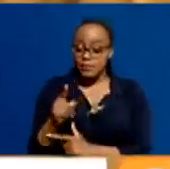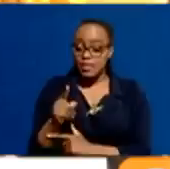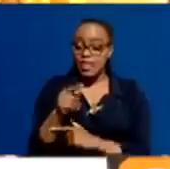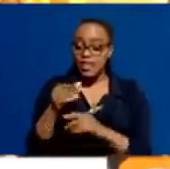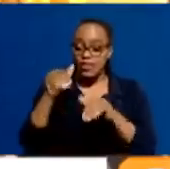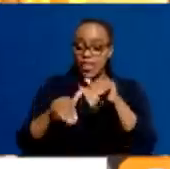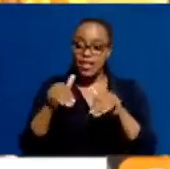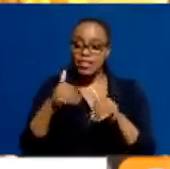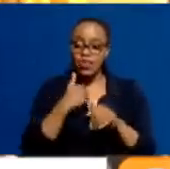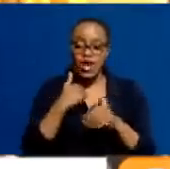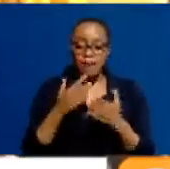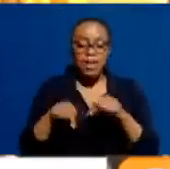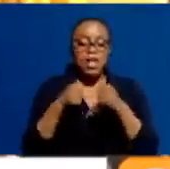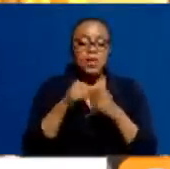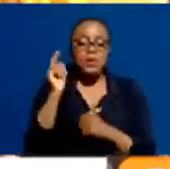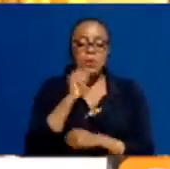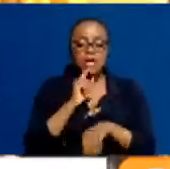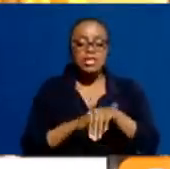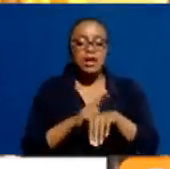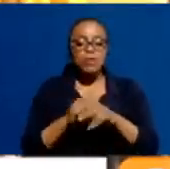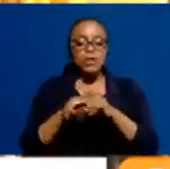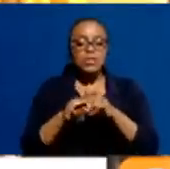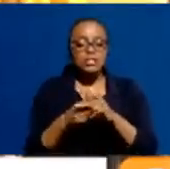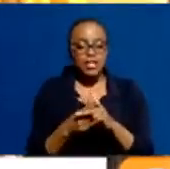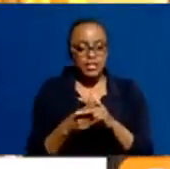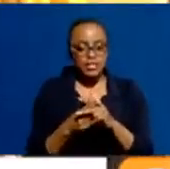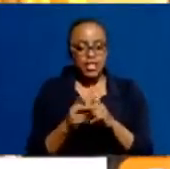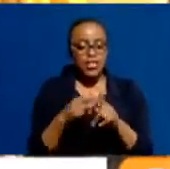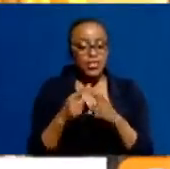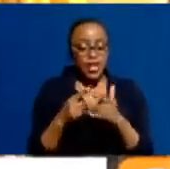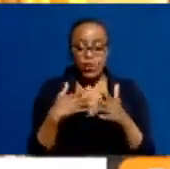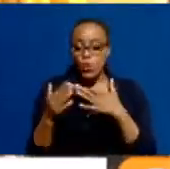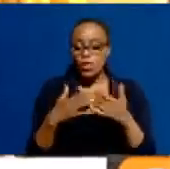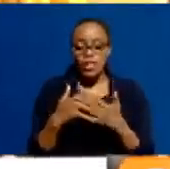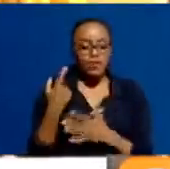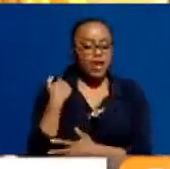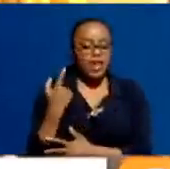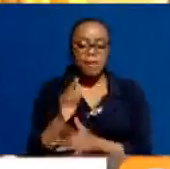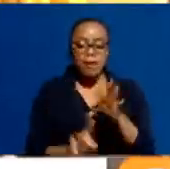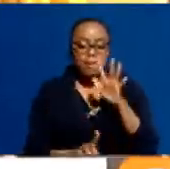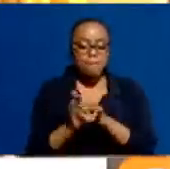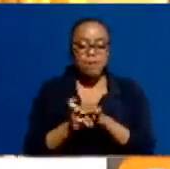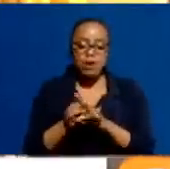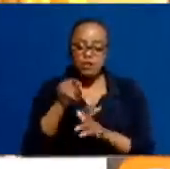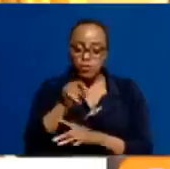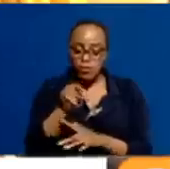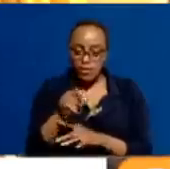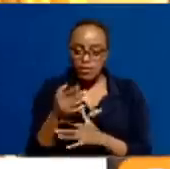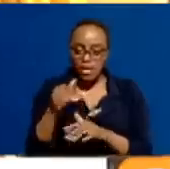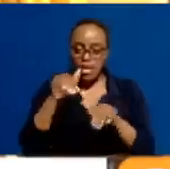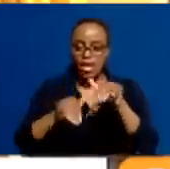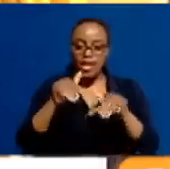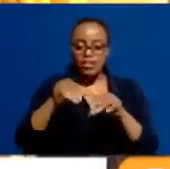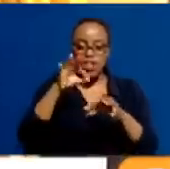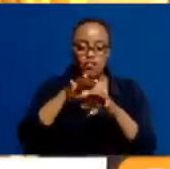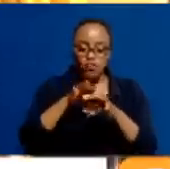elections had been compromised from the beginning, that whatever numbers will come out of that universe of the election, the